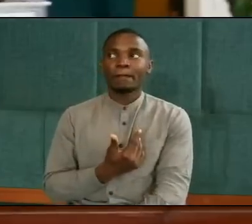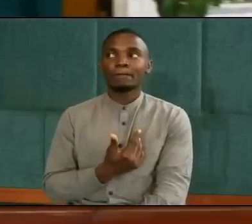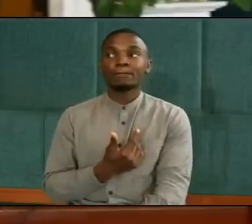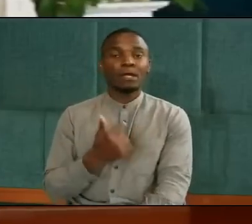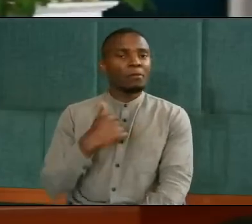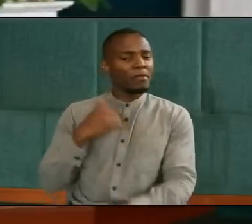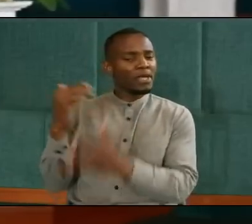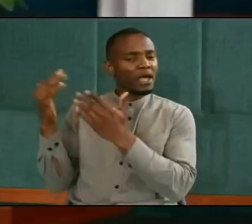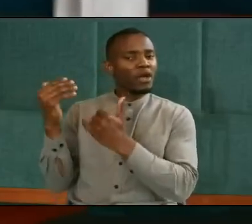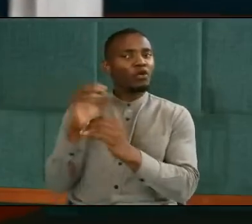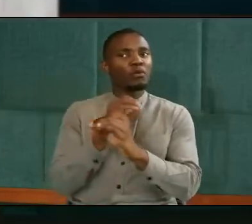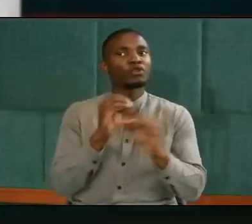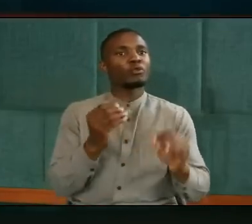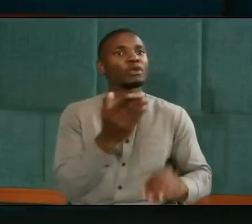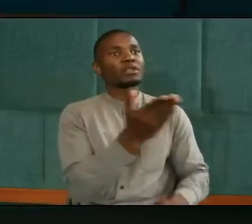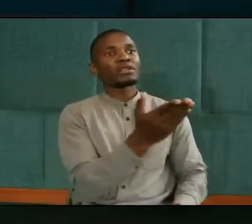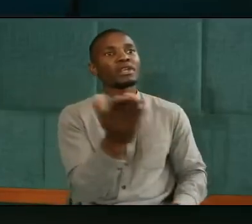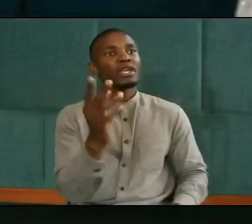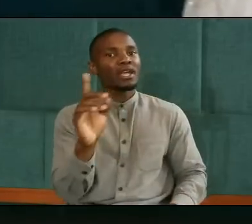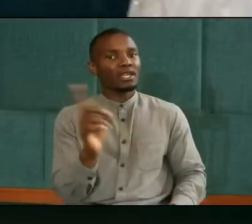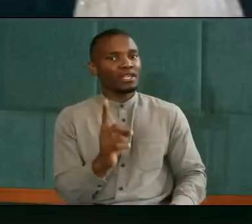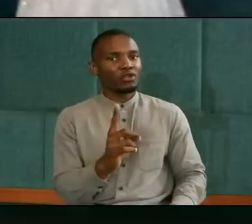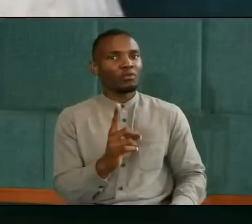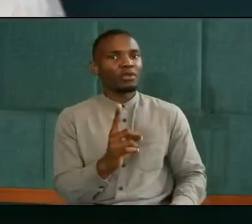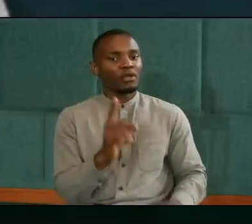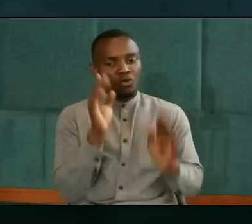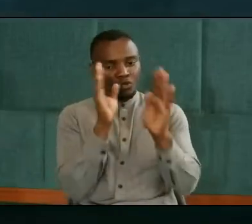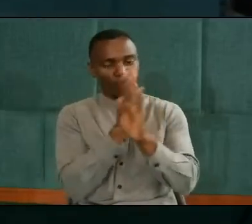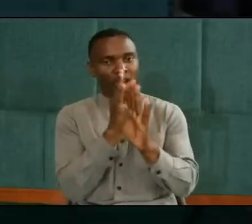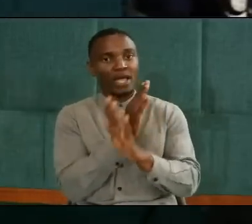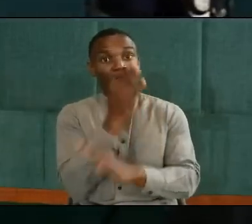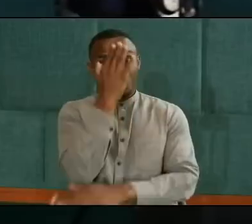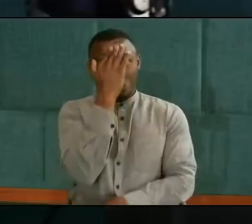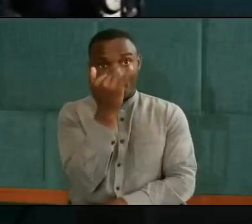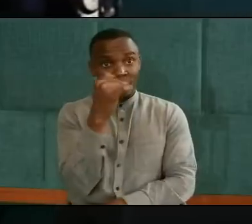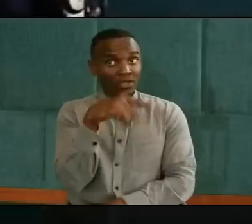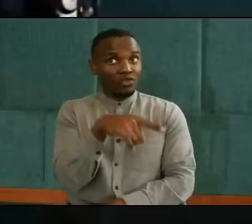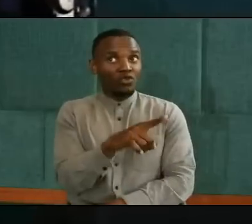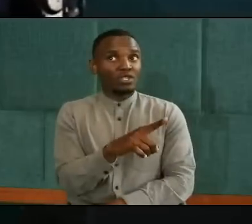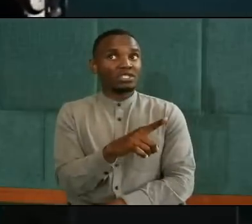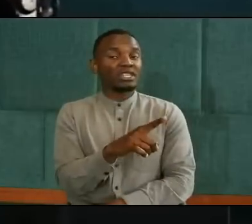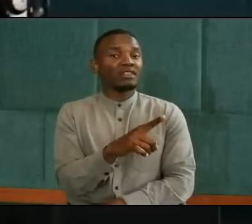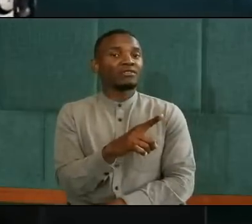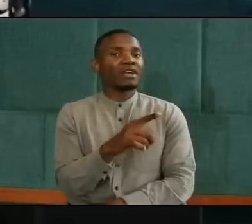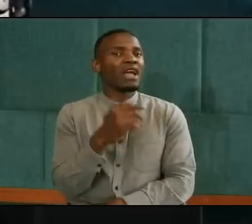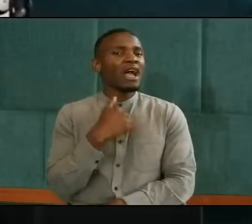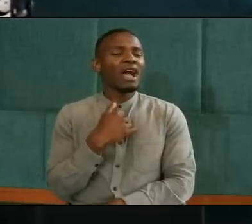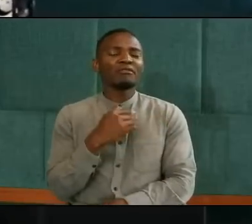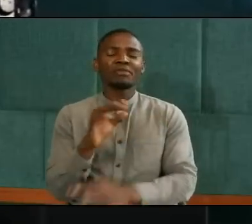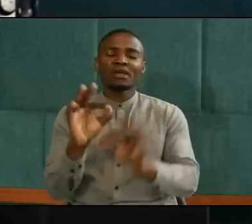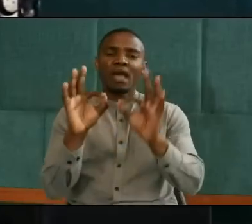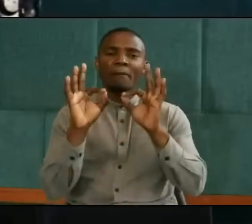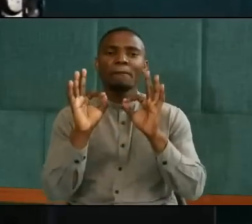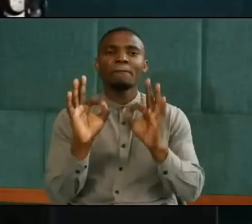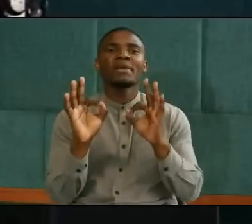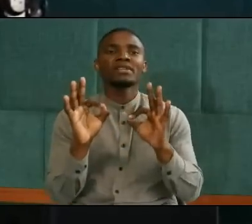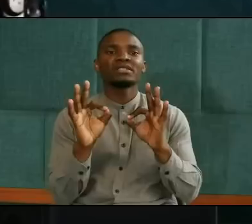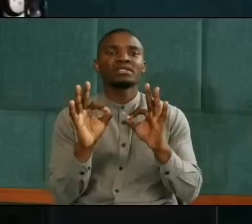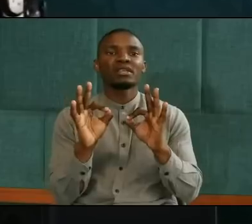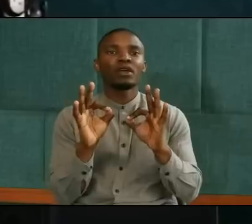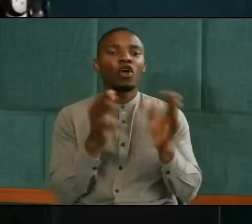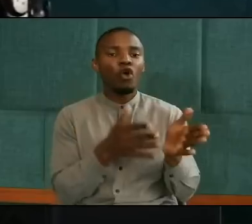I hope nobody in Nairobi will be in that number, because you have the awesome privilege to